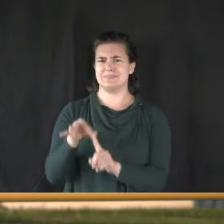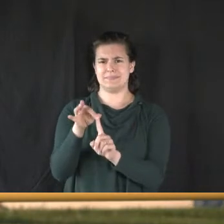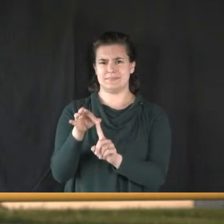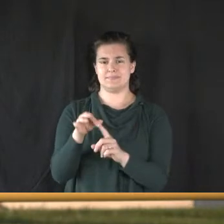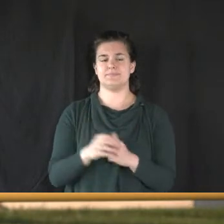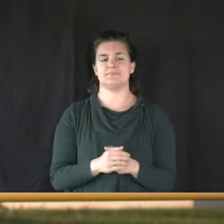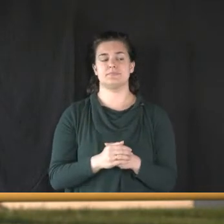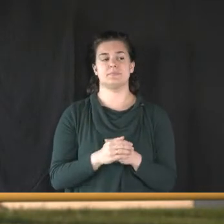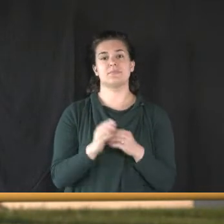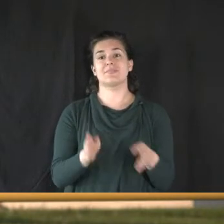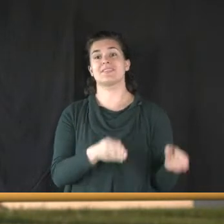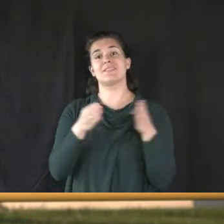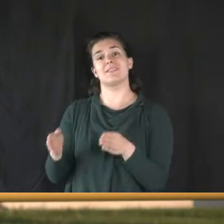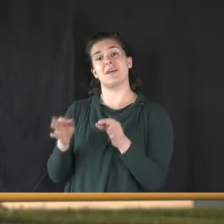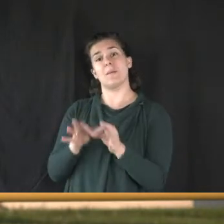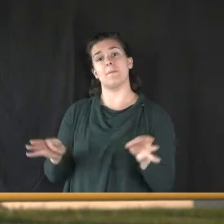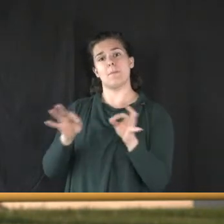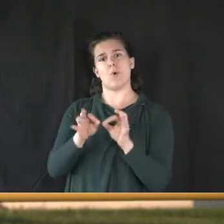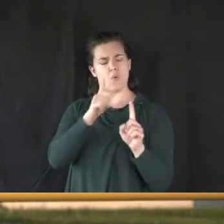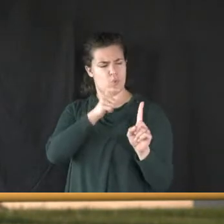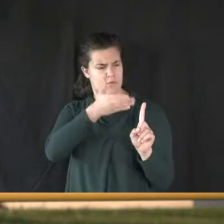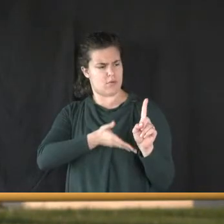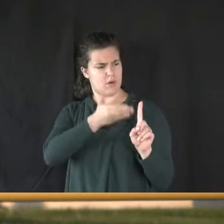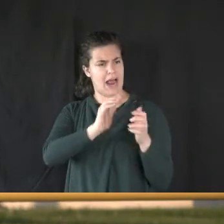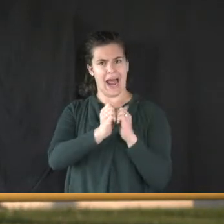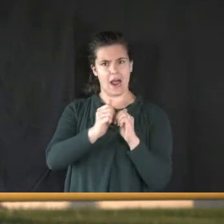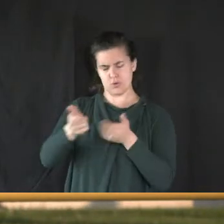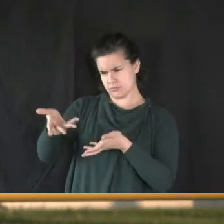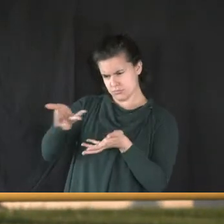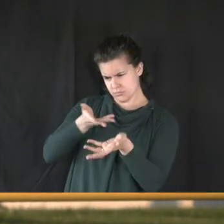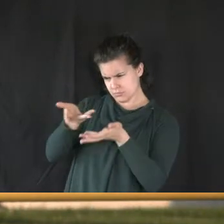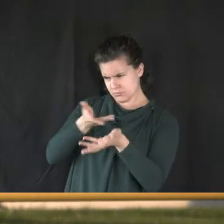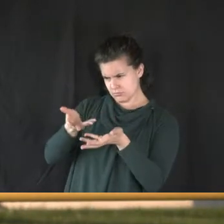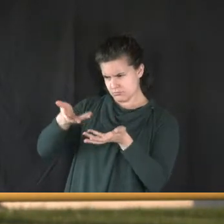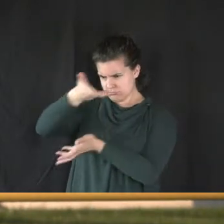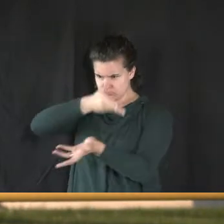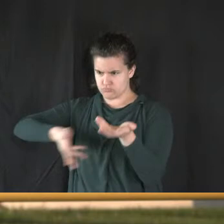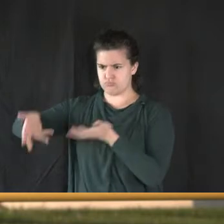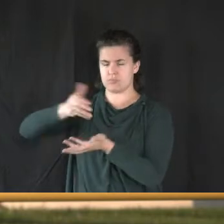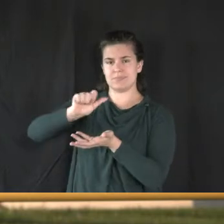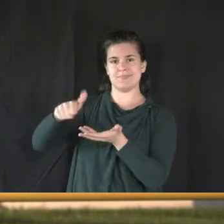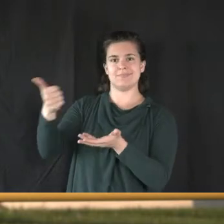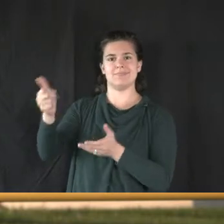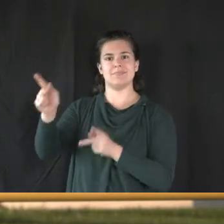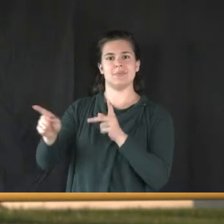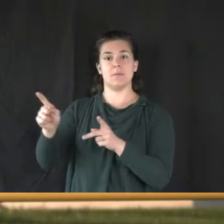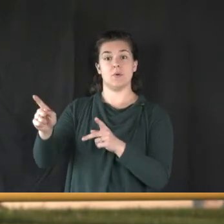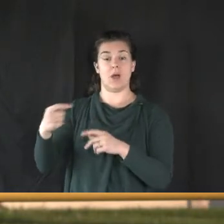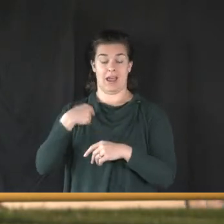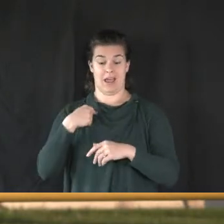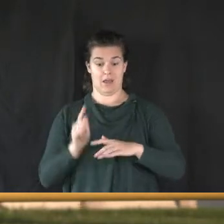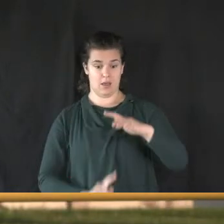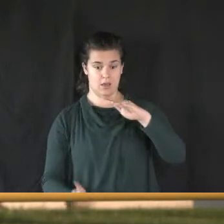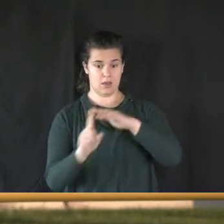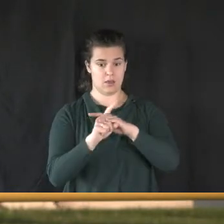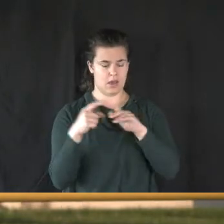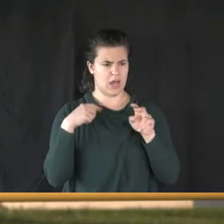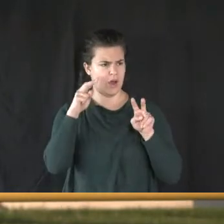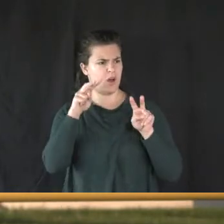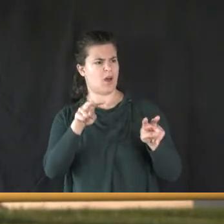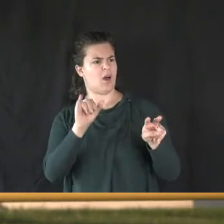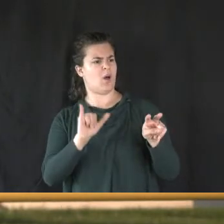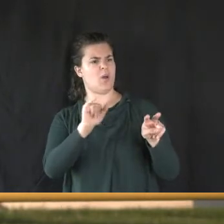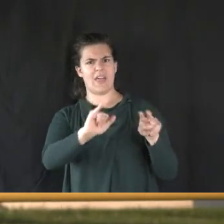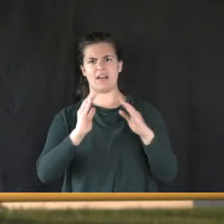treat others. When I arrived here in Beaumont, I observed the condition of the South Park